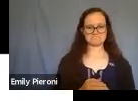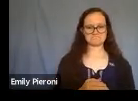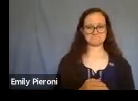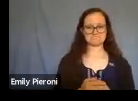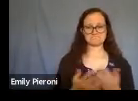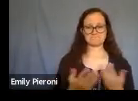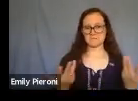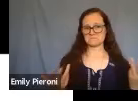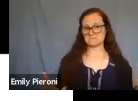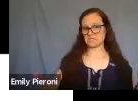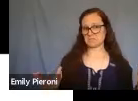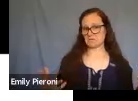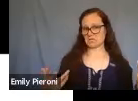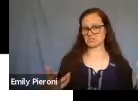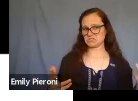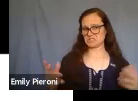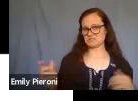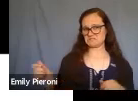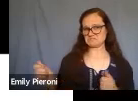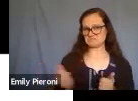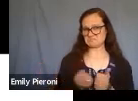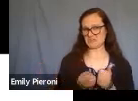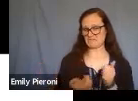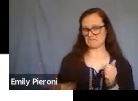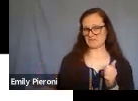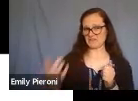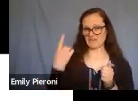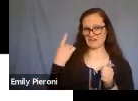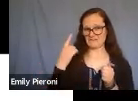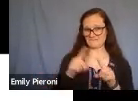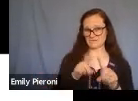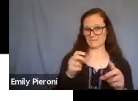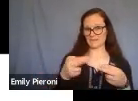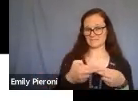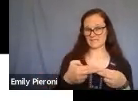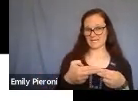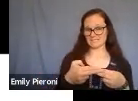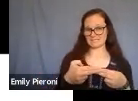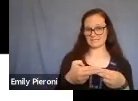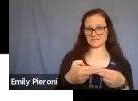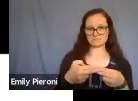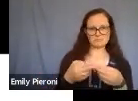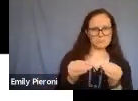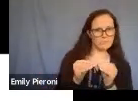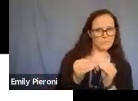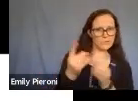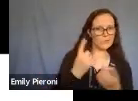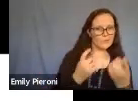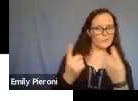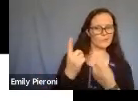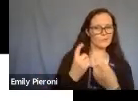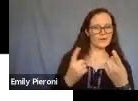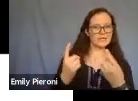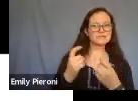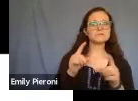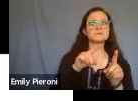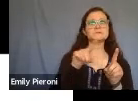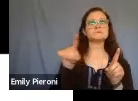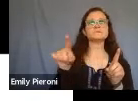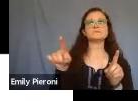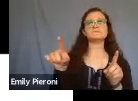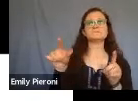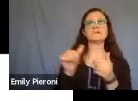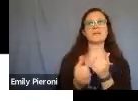much everything that we have on our slideshow. Do you have any more questions out there for any one of us?